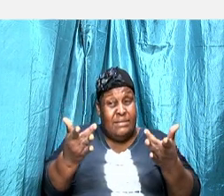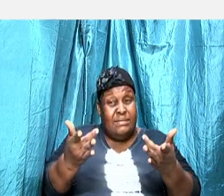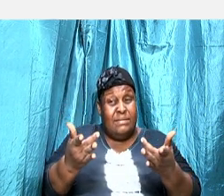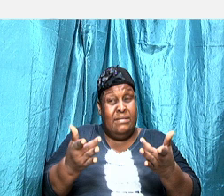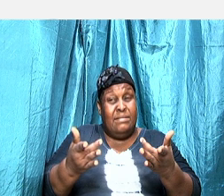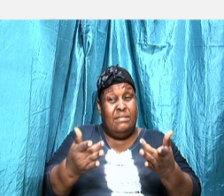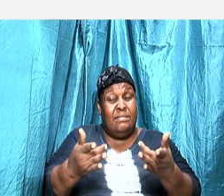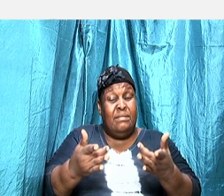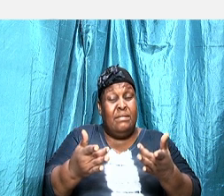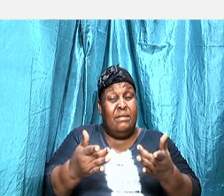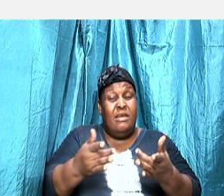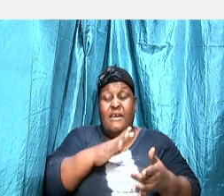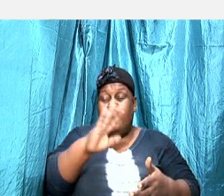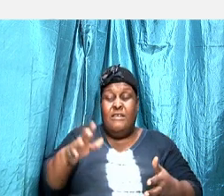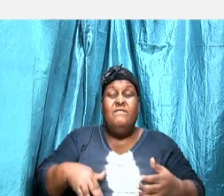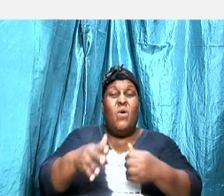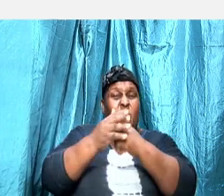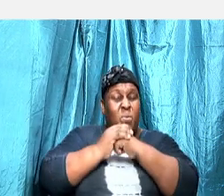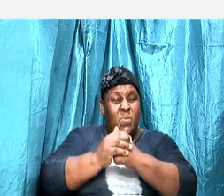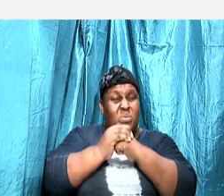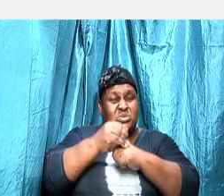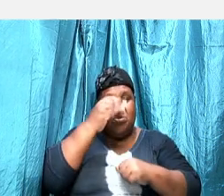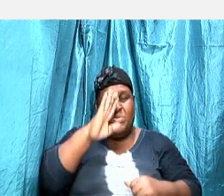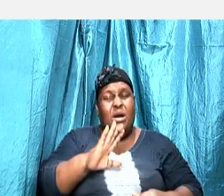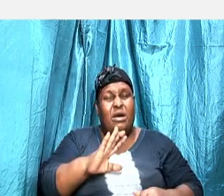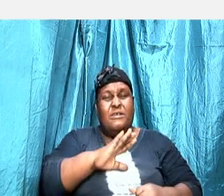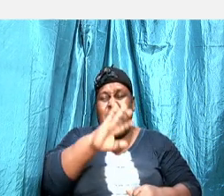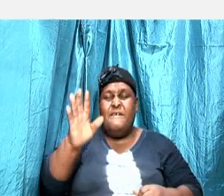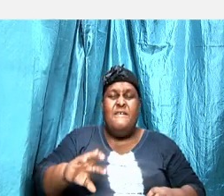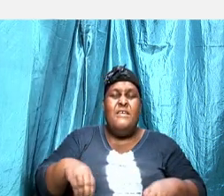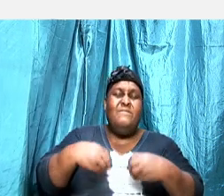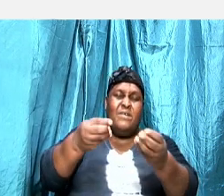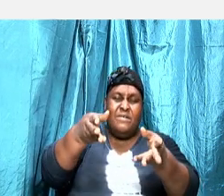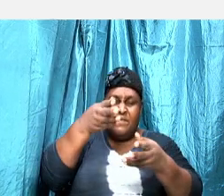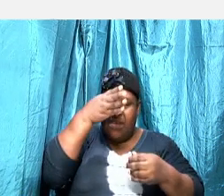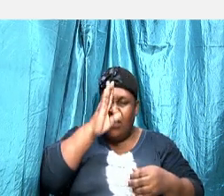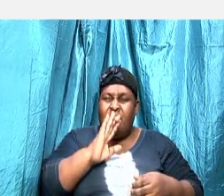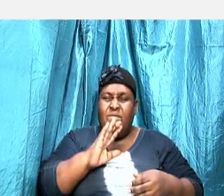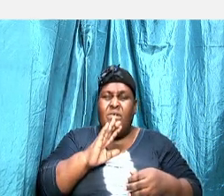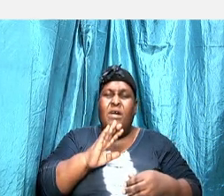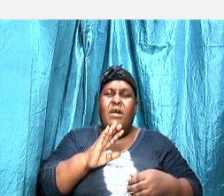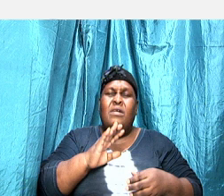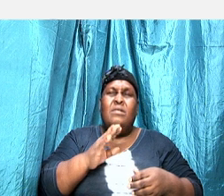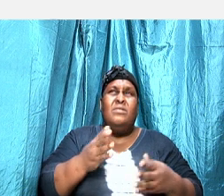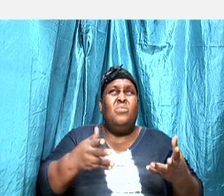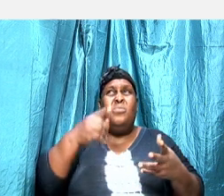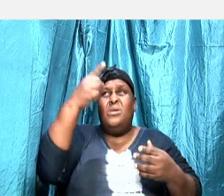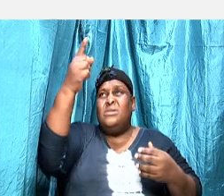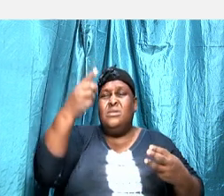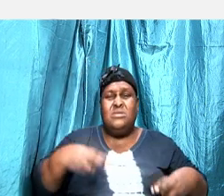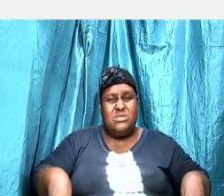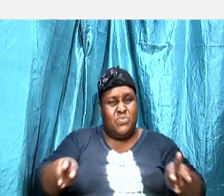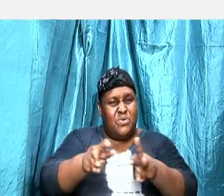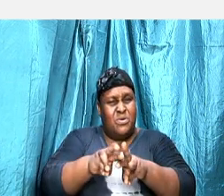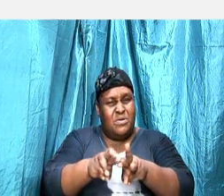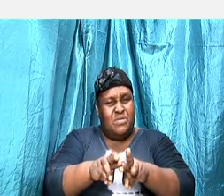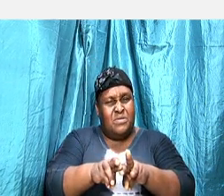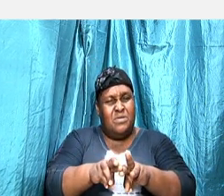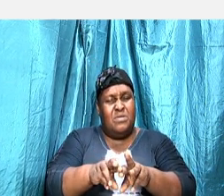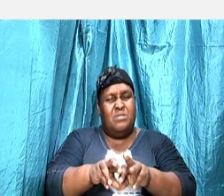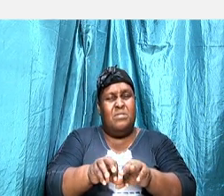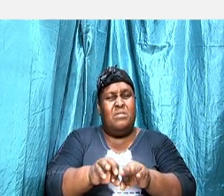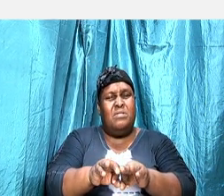They didn't worship him. They didn't give him what he deserved. And as Christians, we are to always